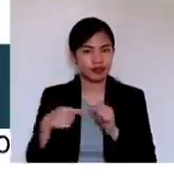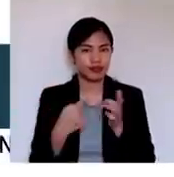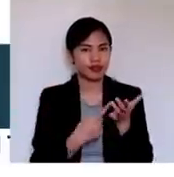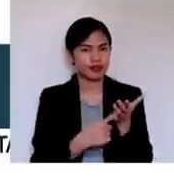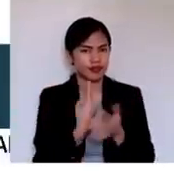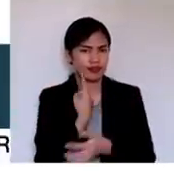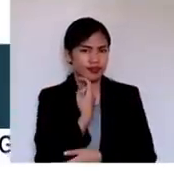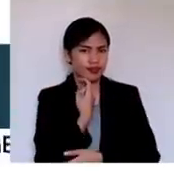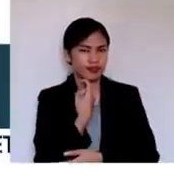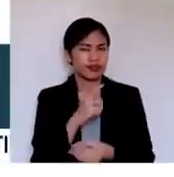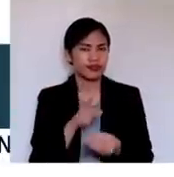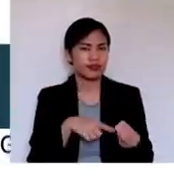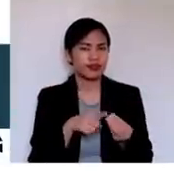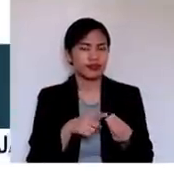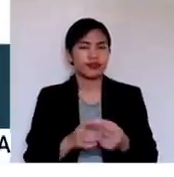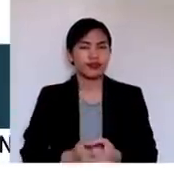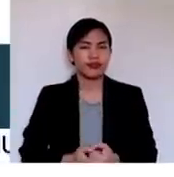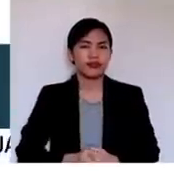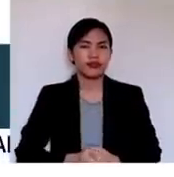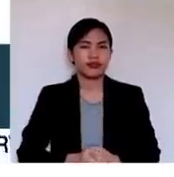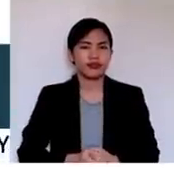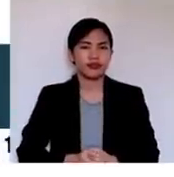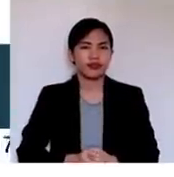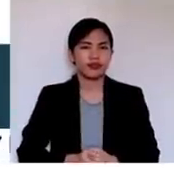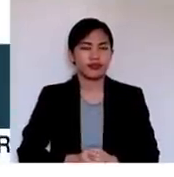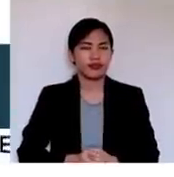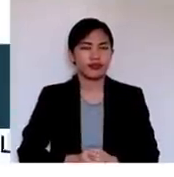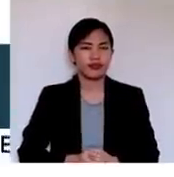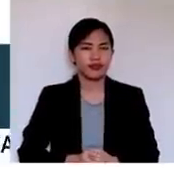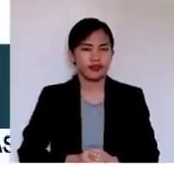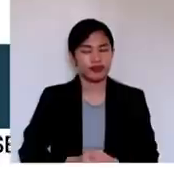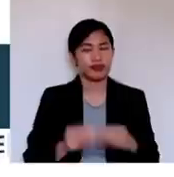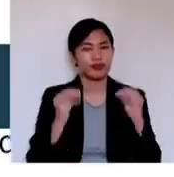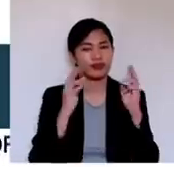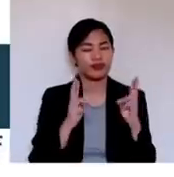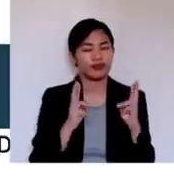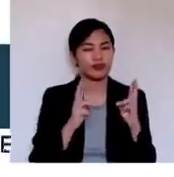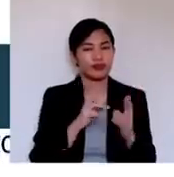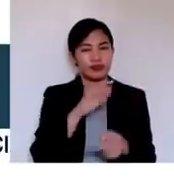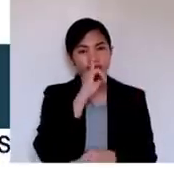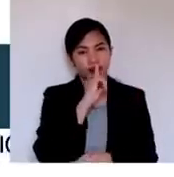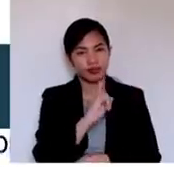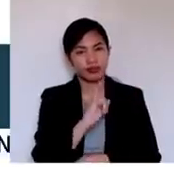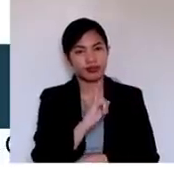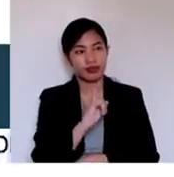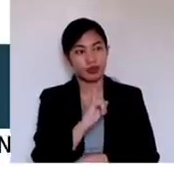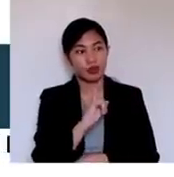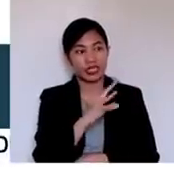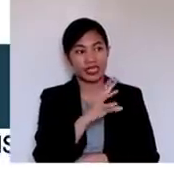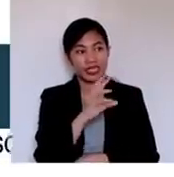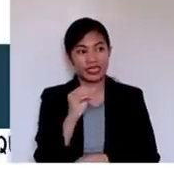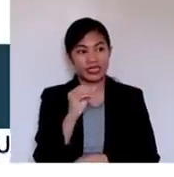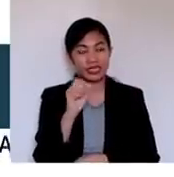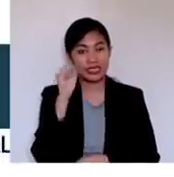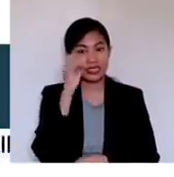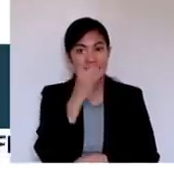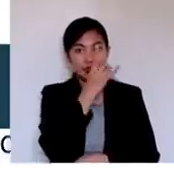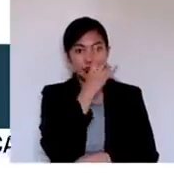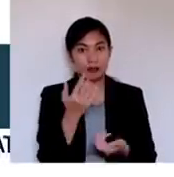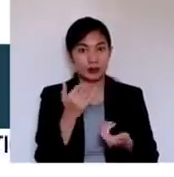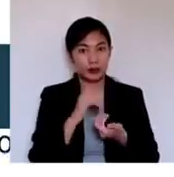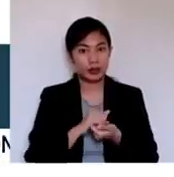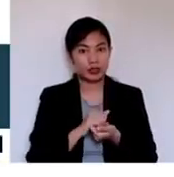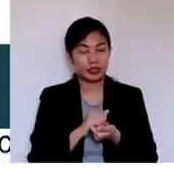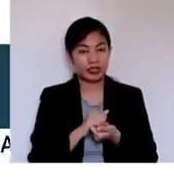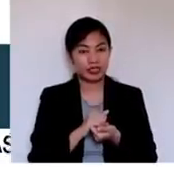a possibility of Manila Mayor Isko Moreno and Davao City Mayor Sara Duterte joining forces.